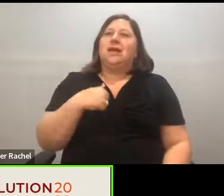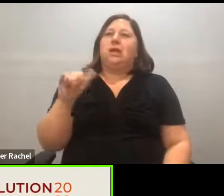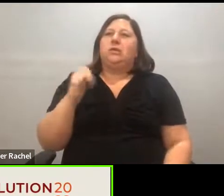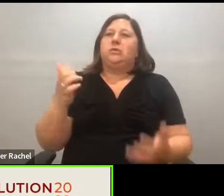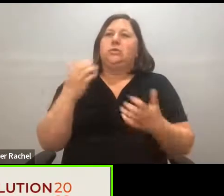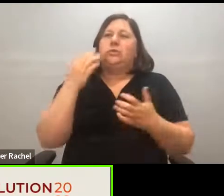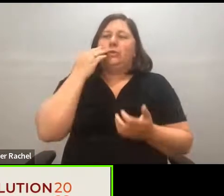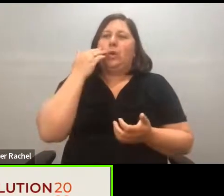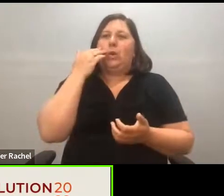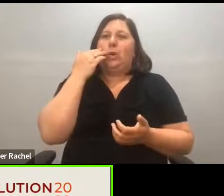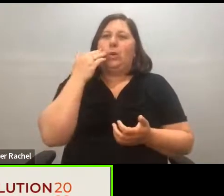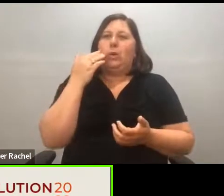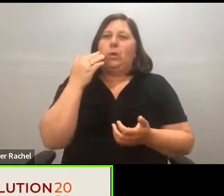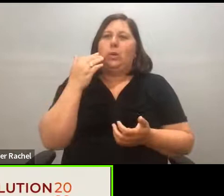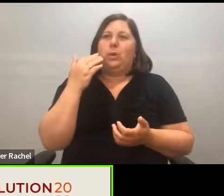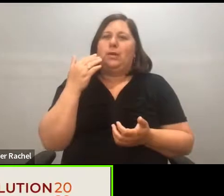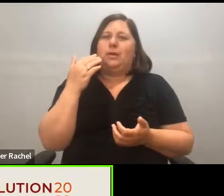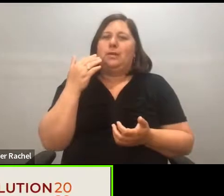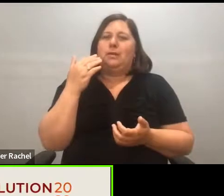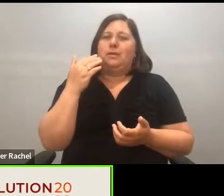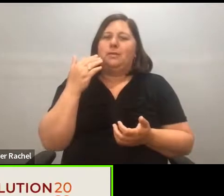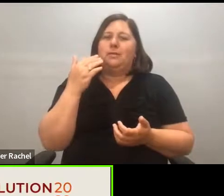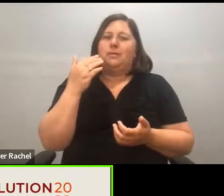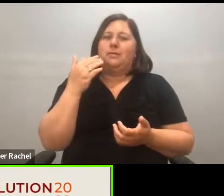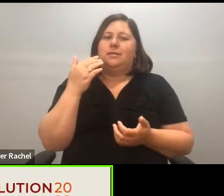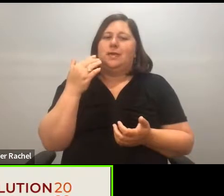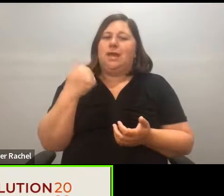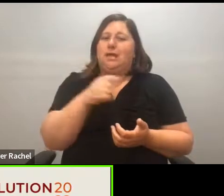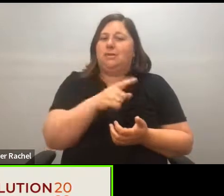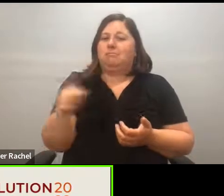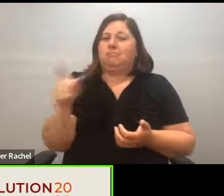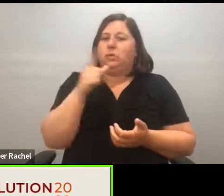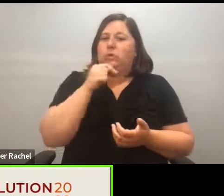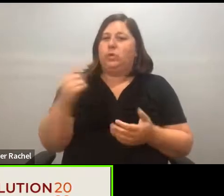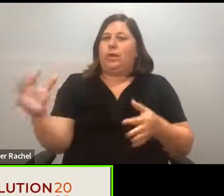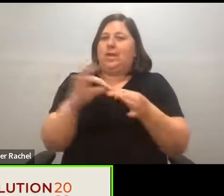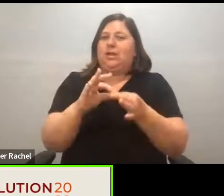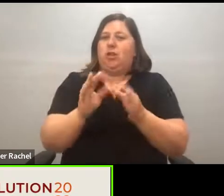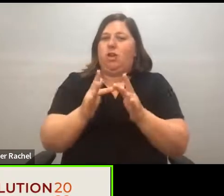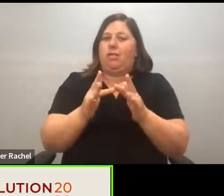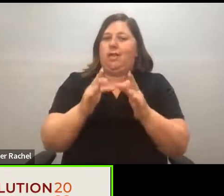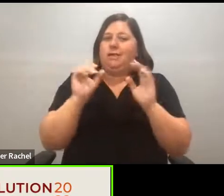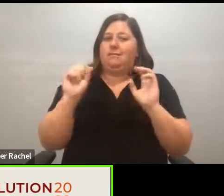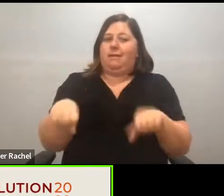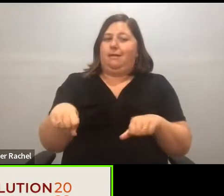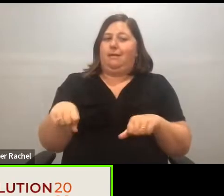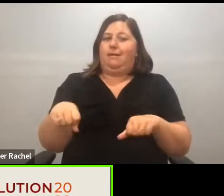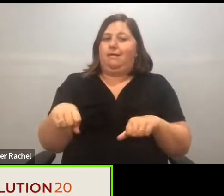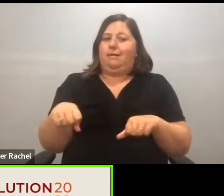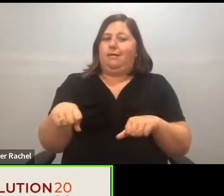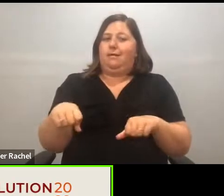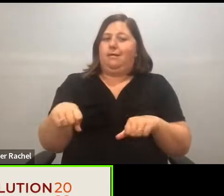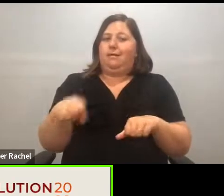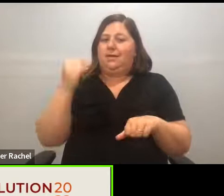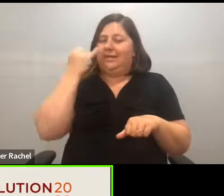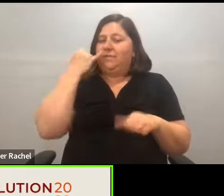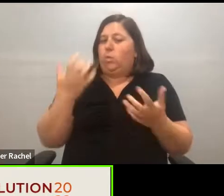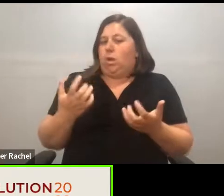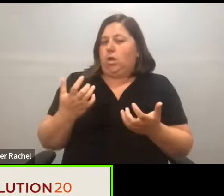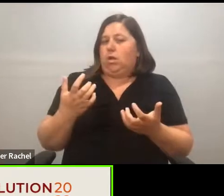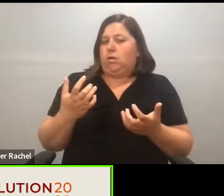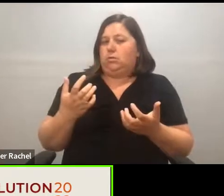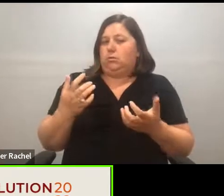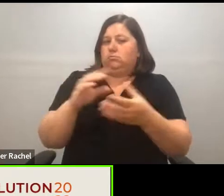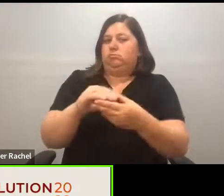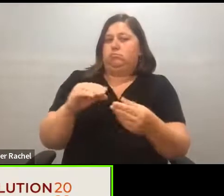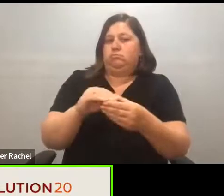know that any of you guys joining virtually can actually, if you would like to